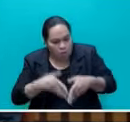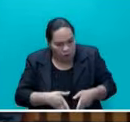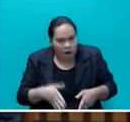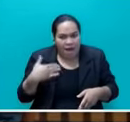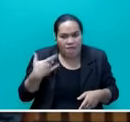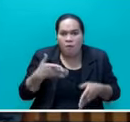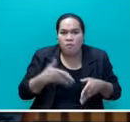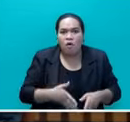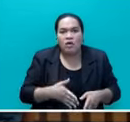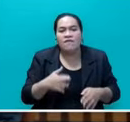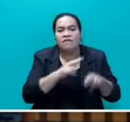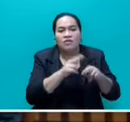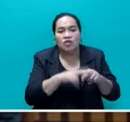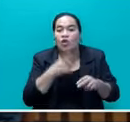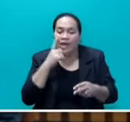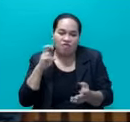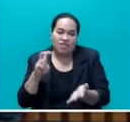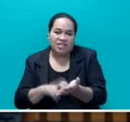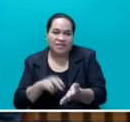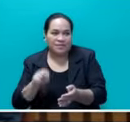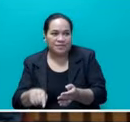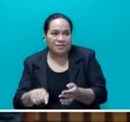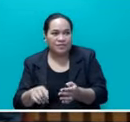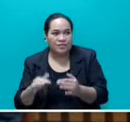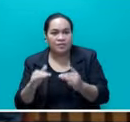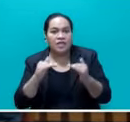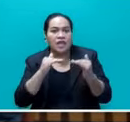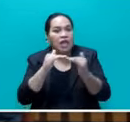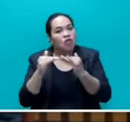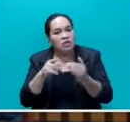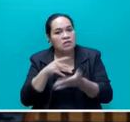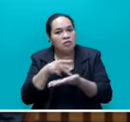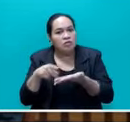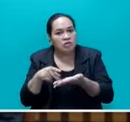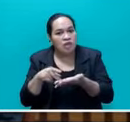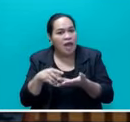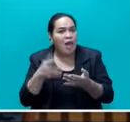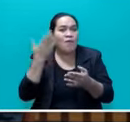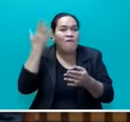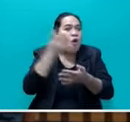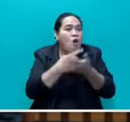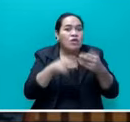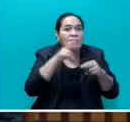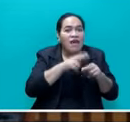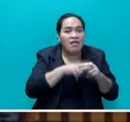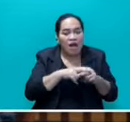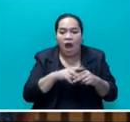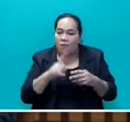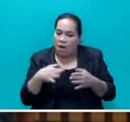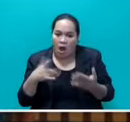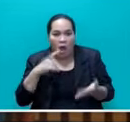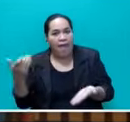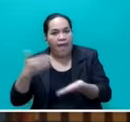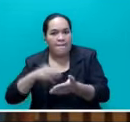register the child and to give her equal status as that of the father of the child. You know, it's not as simple as that. What will be